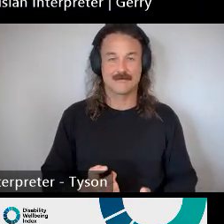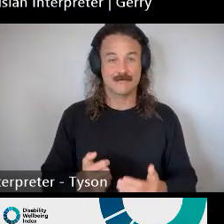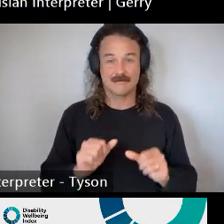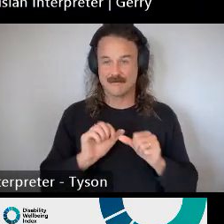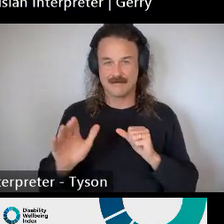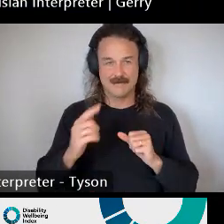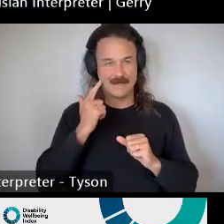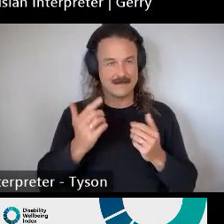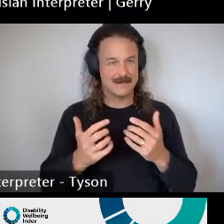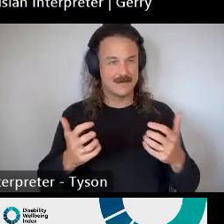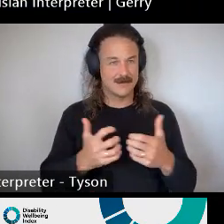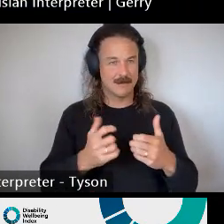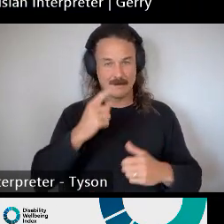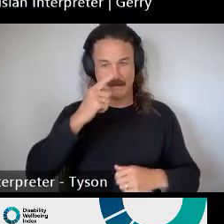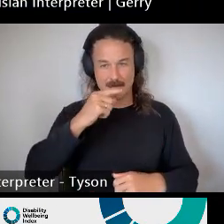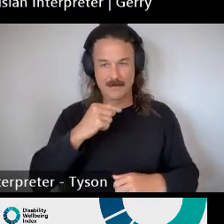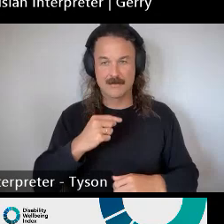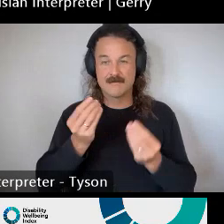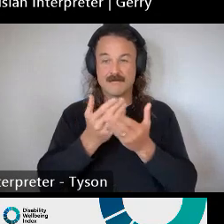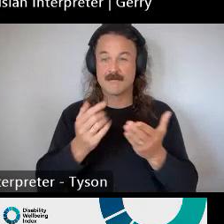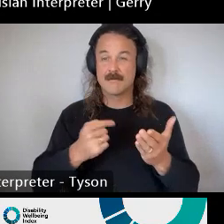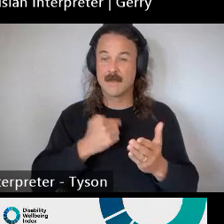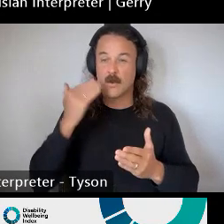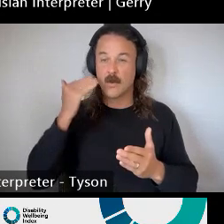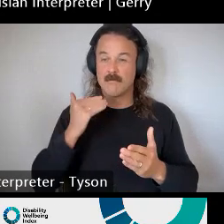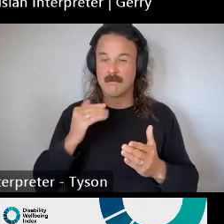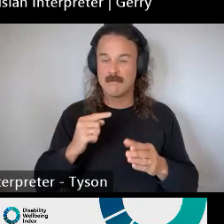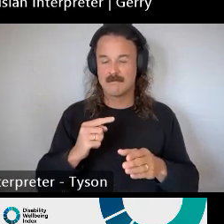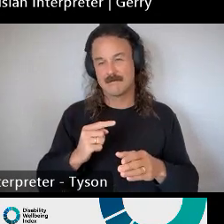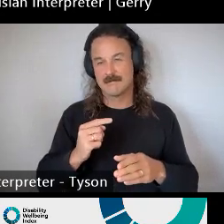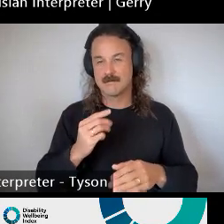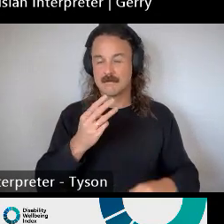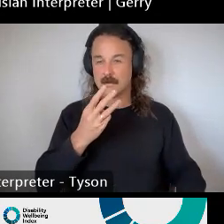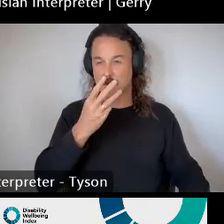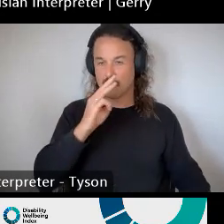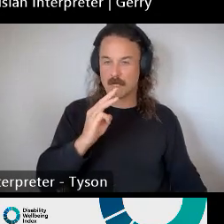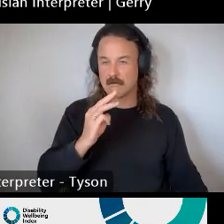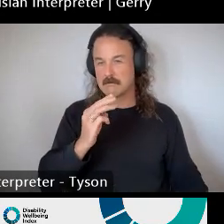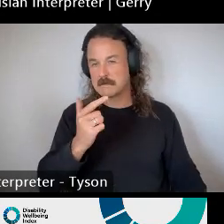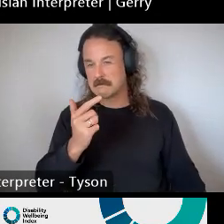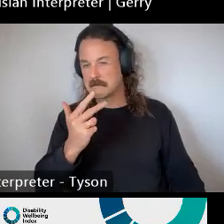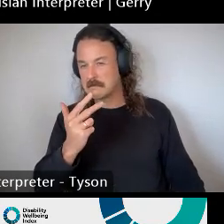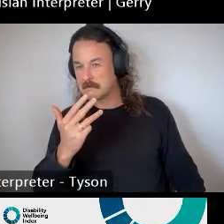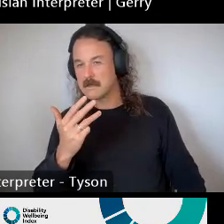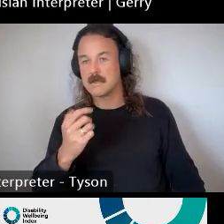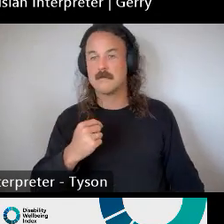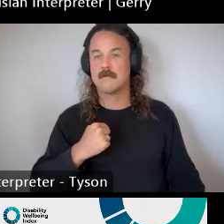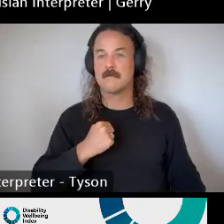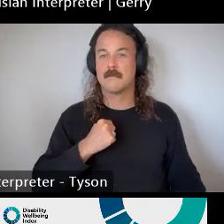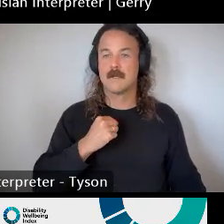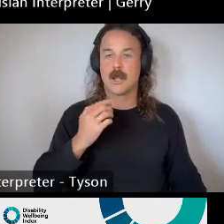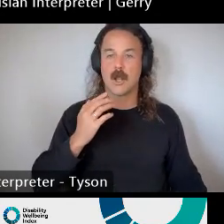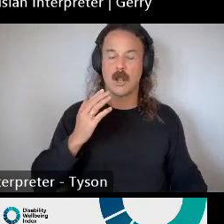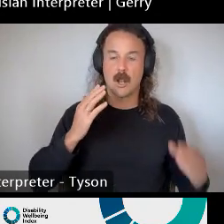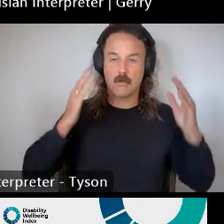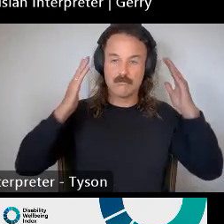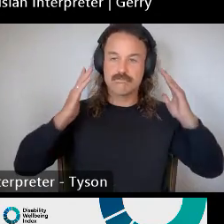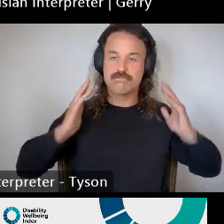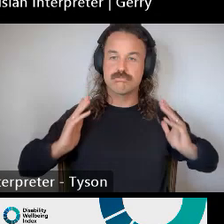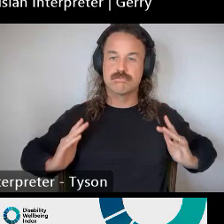add that I'm a woman in my late 30s with long brown hair and brown eyes. And today I'm wearing a black